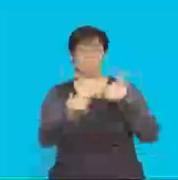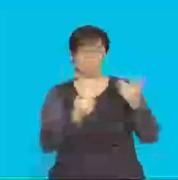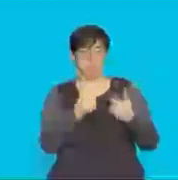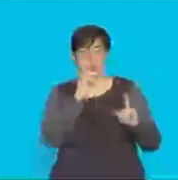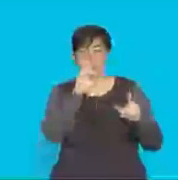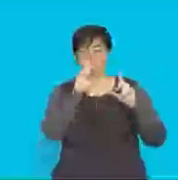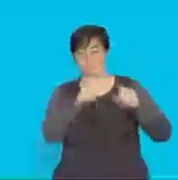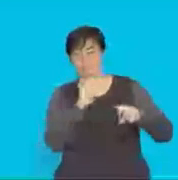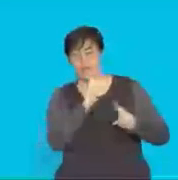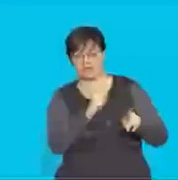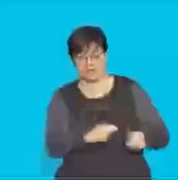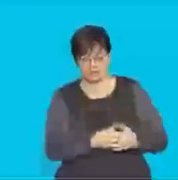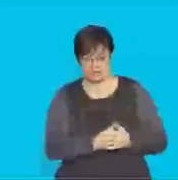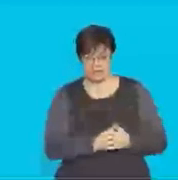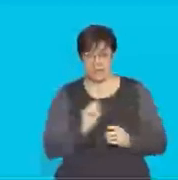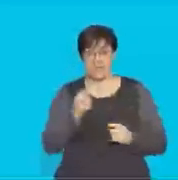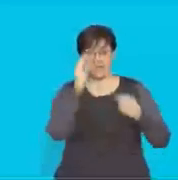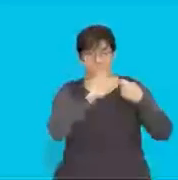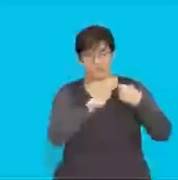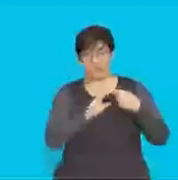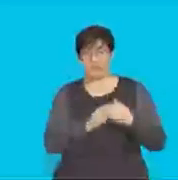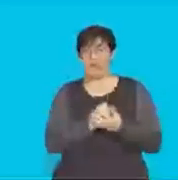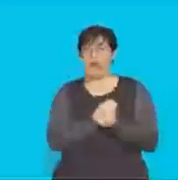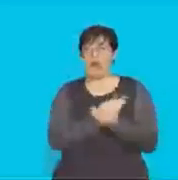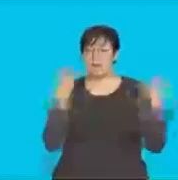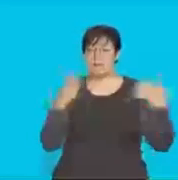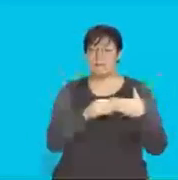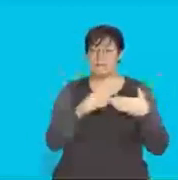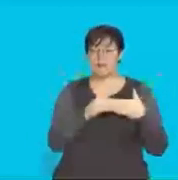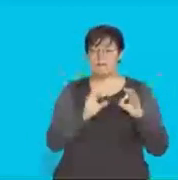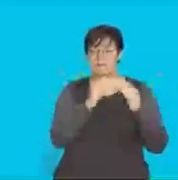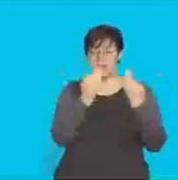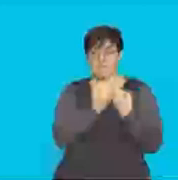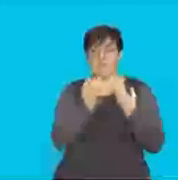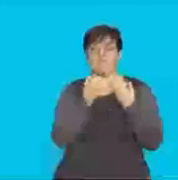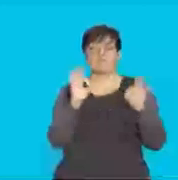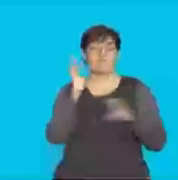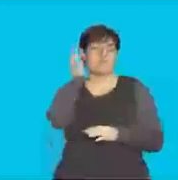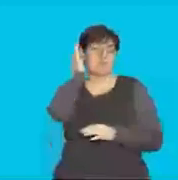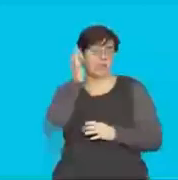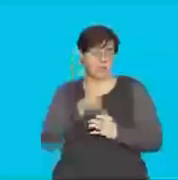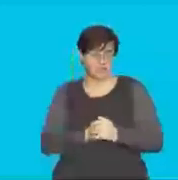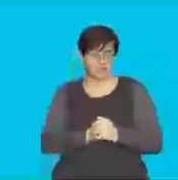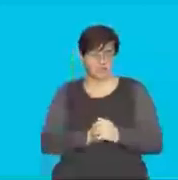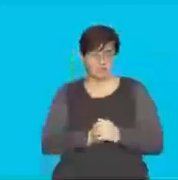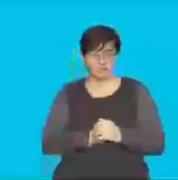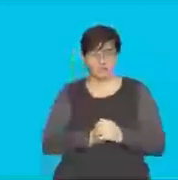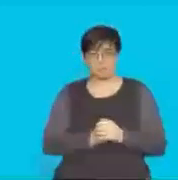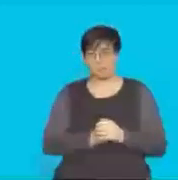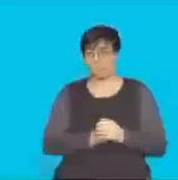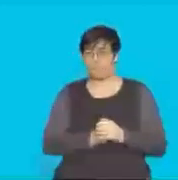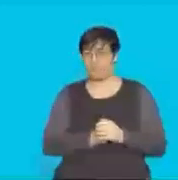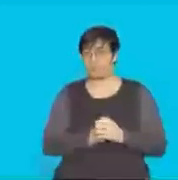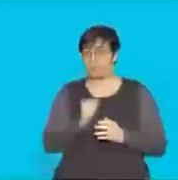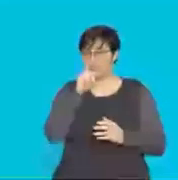it. So the first part of this question is, how many members of the family have free earlobes?